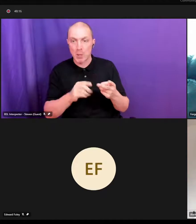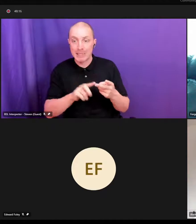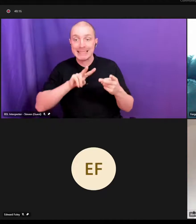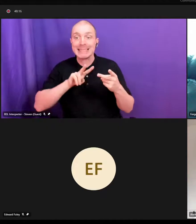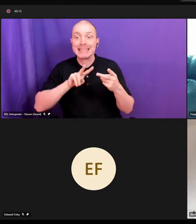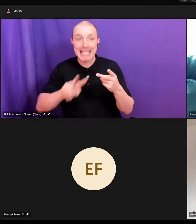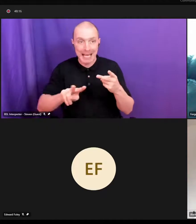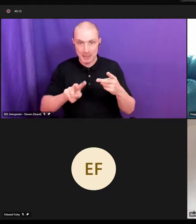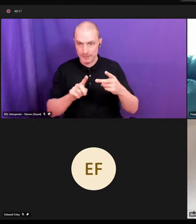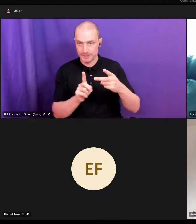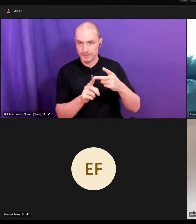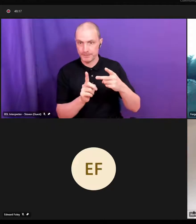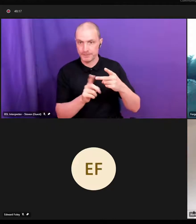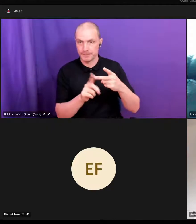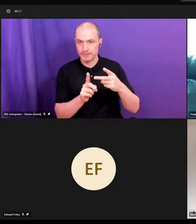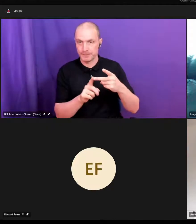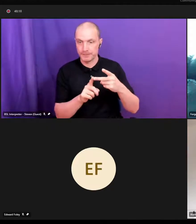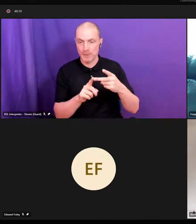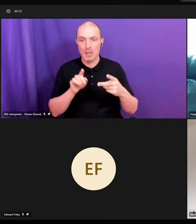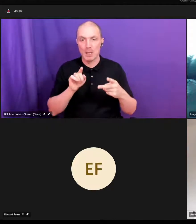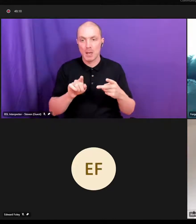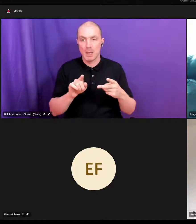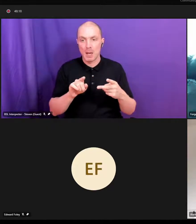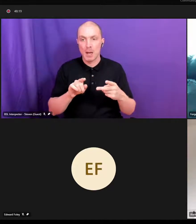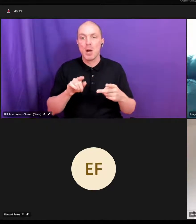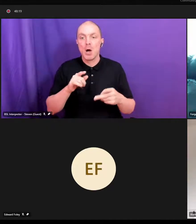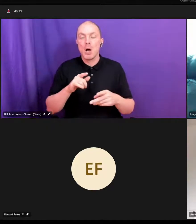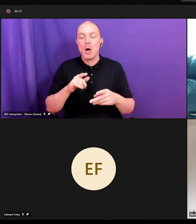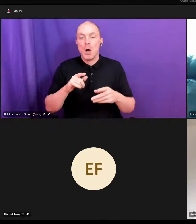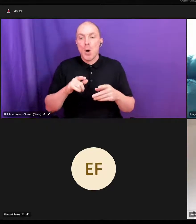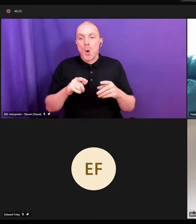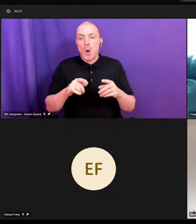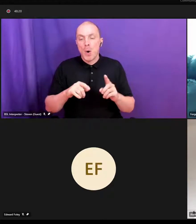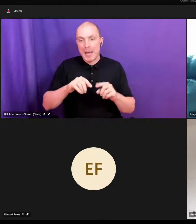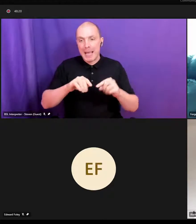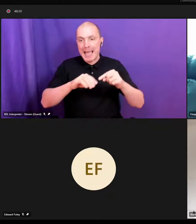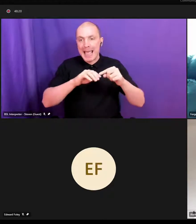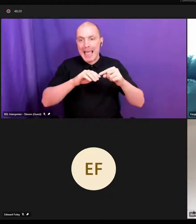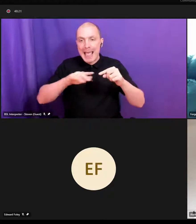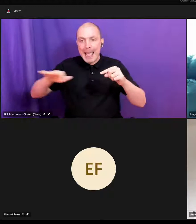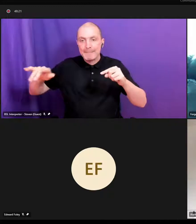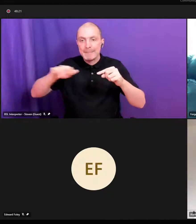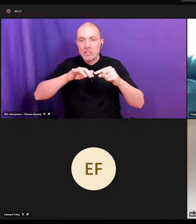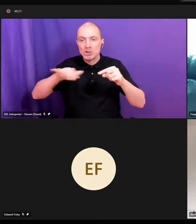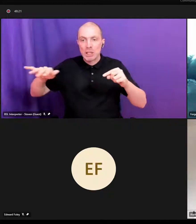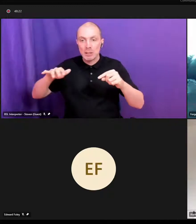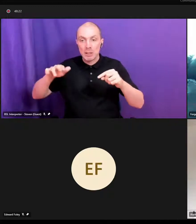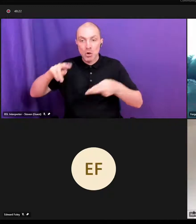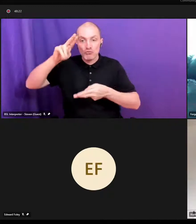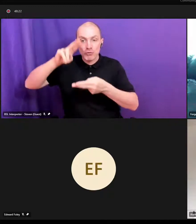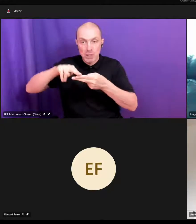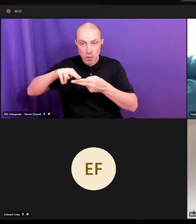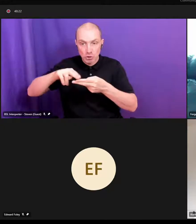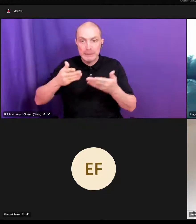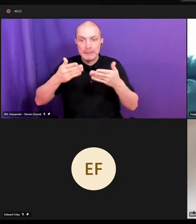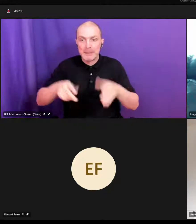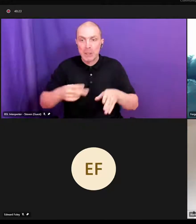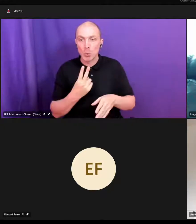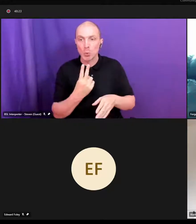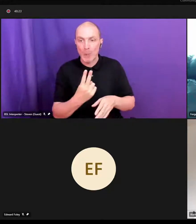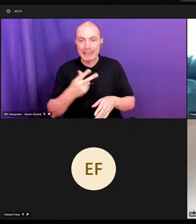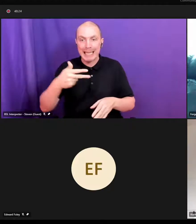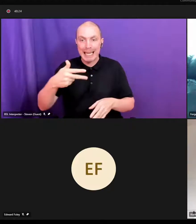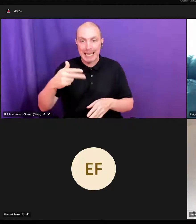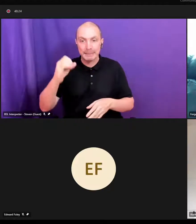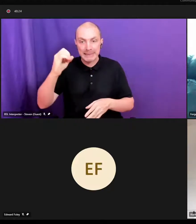was around the emission reduction. So there has been a 28% reduction in vehicle emissions